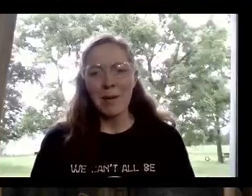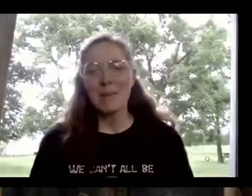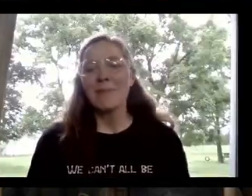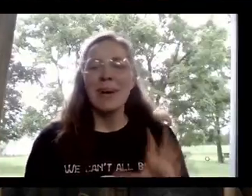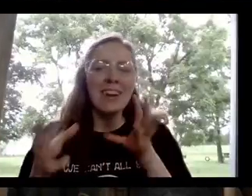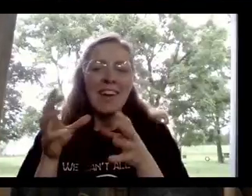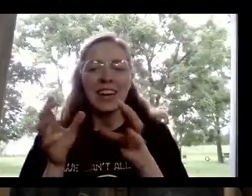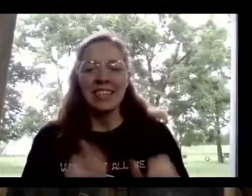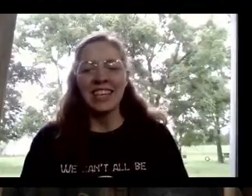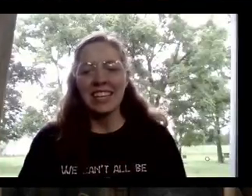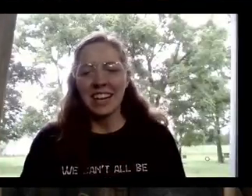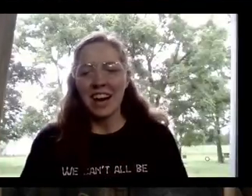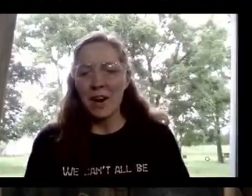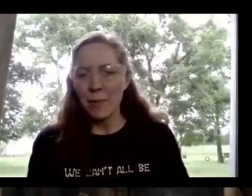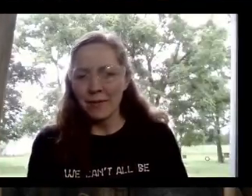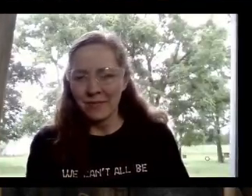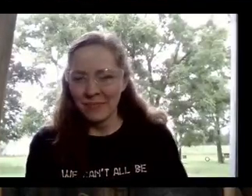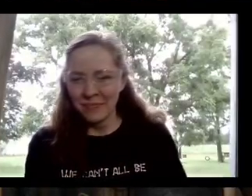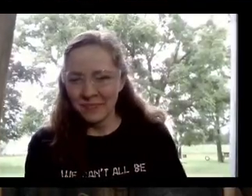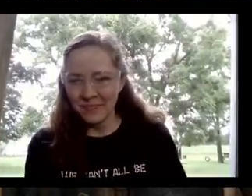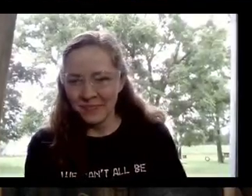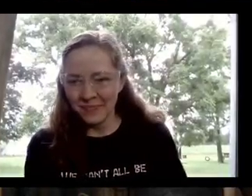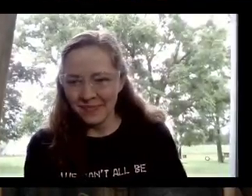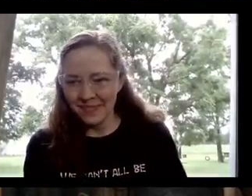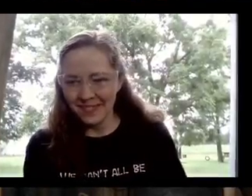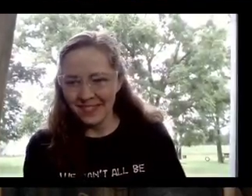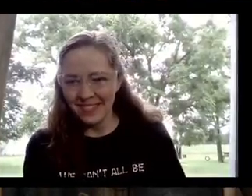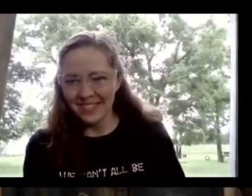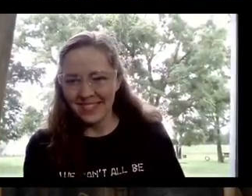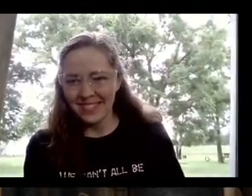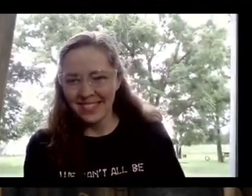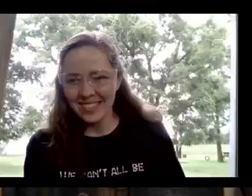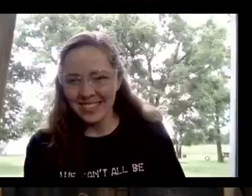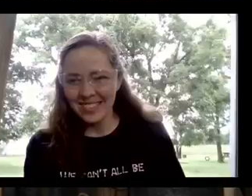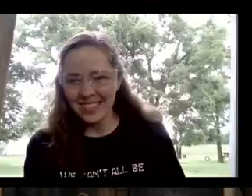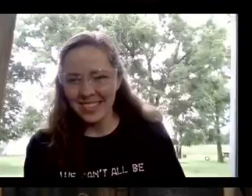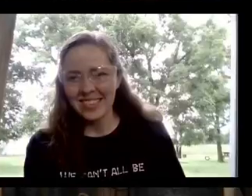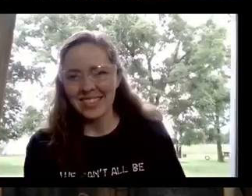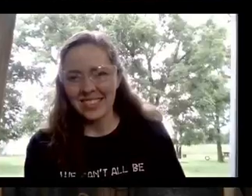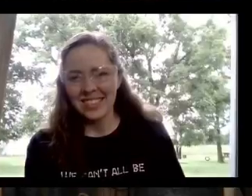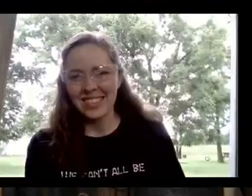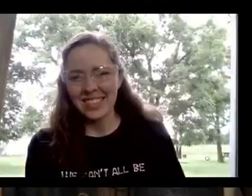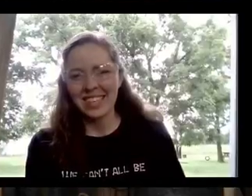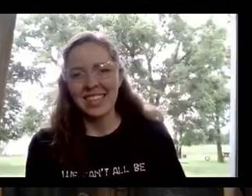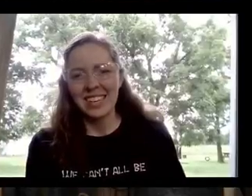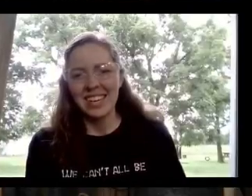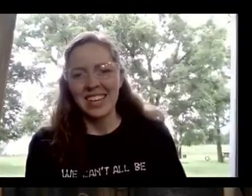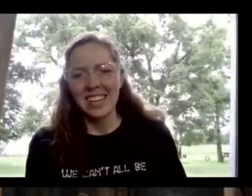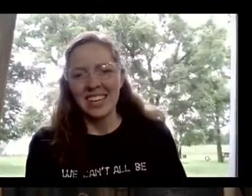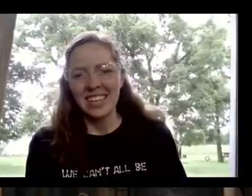Yeah, that'd probably be better, have it contained in a cup. You might be right on that. Milkshake.